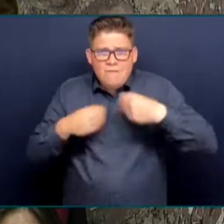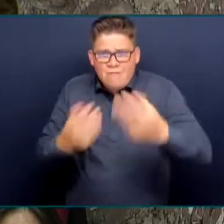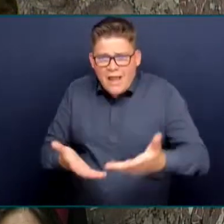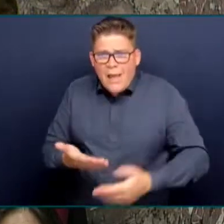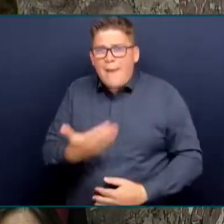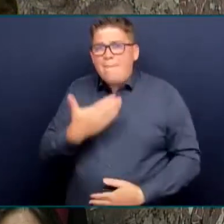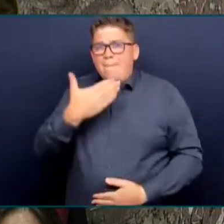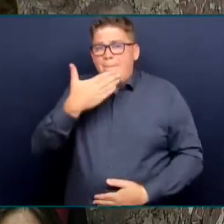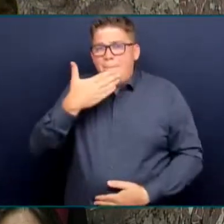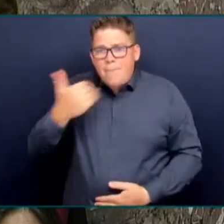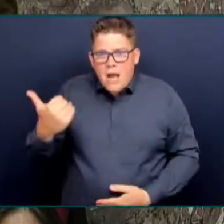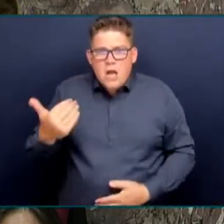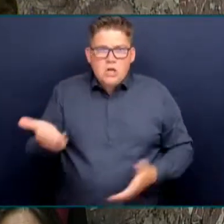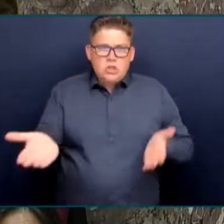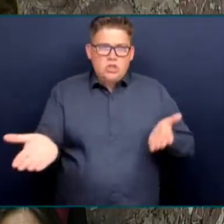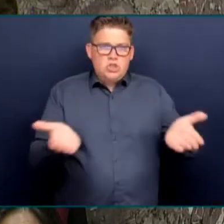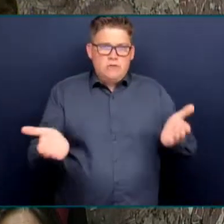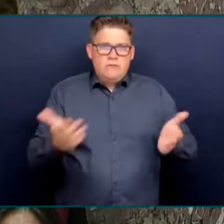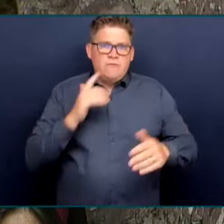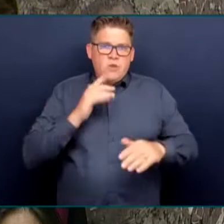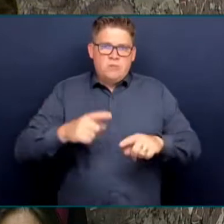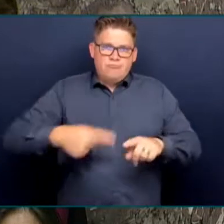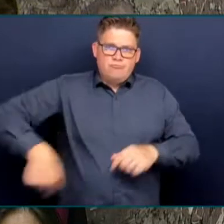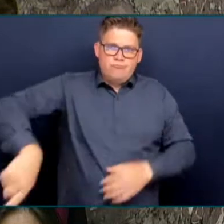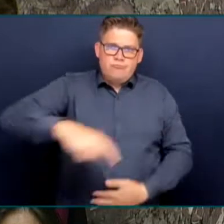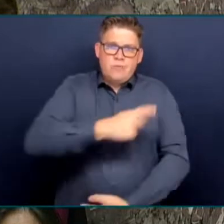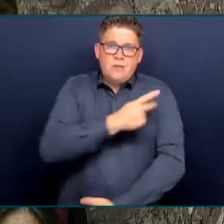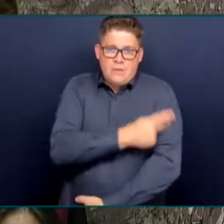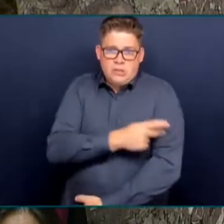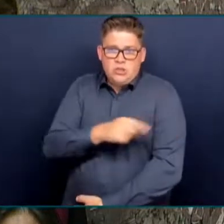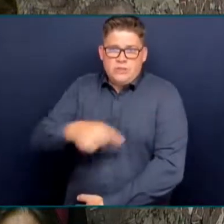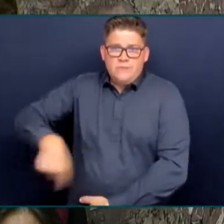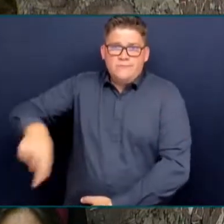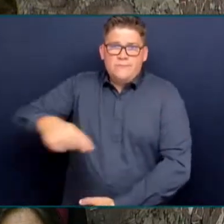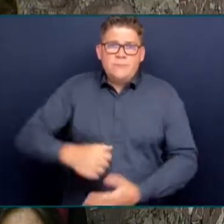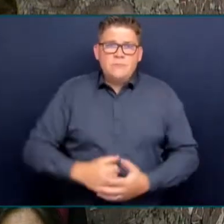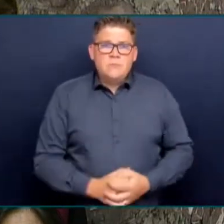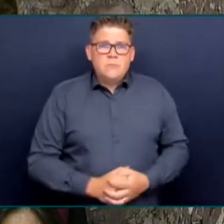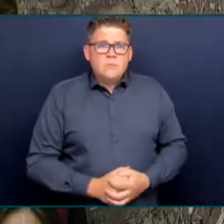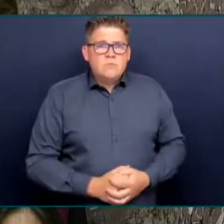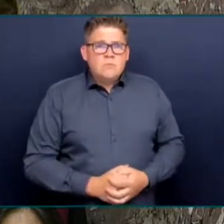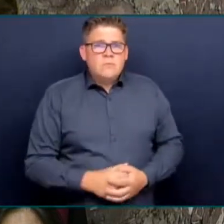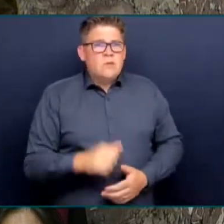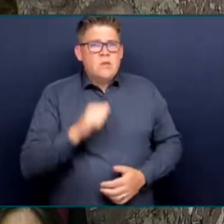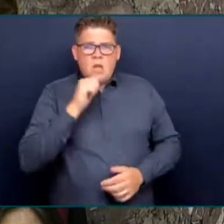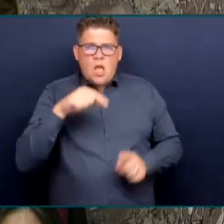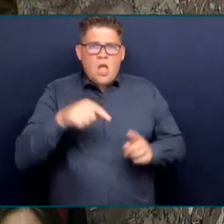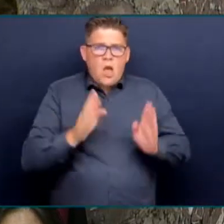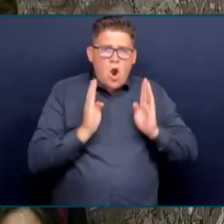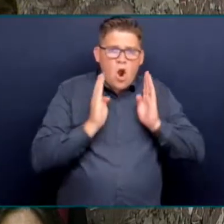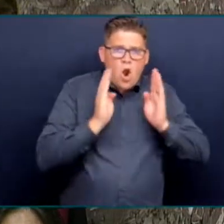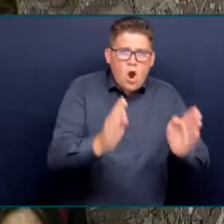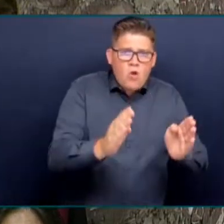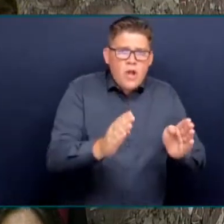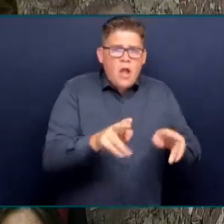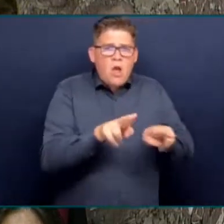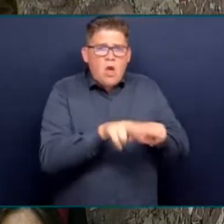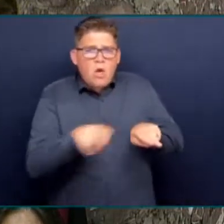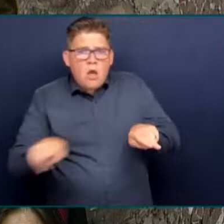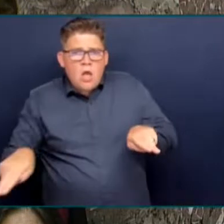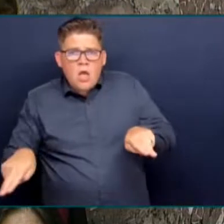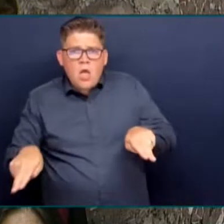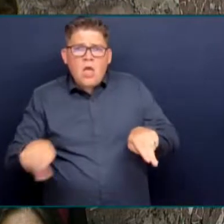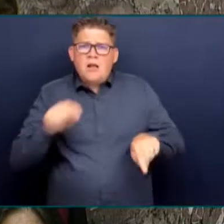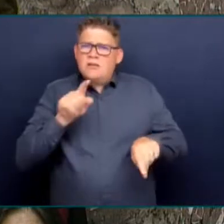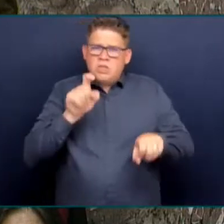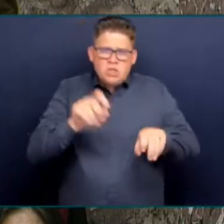is not acceptable, Honourable Speaker, but get that care in their own room where it should be in a hospital like Lions Gate. That's what I said at